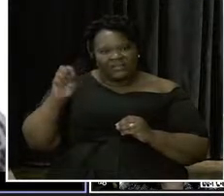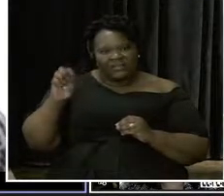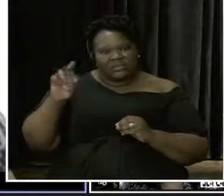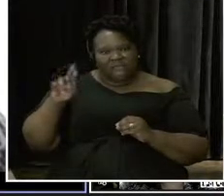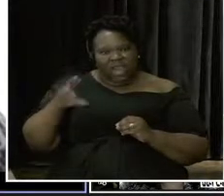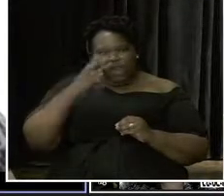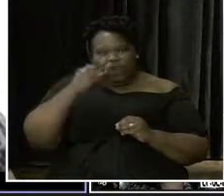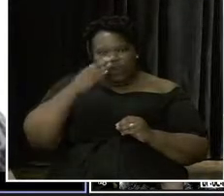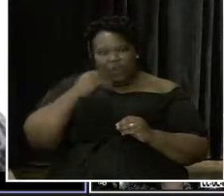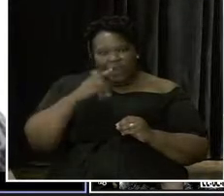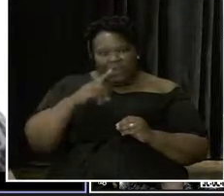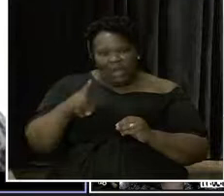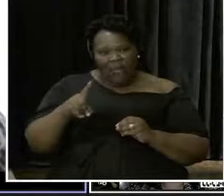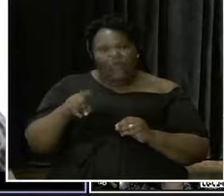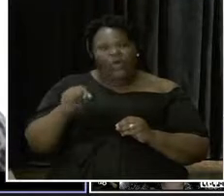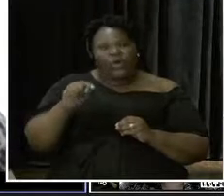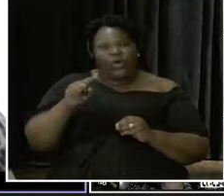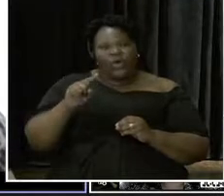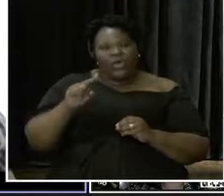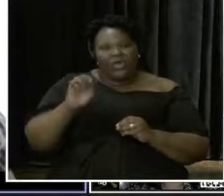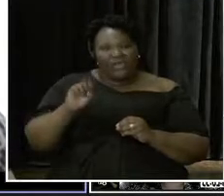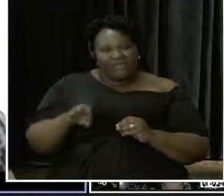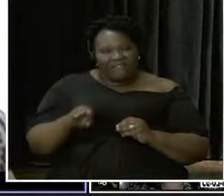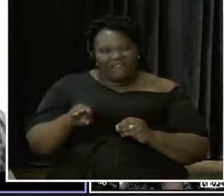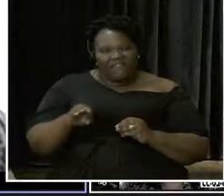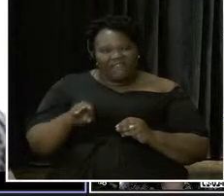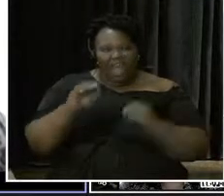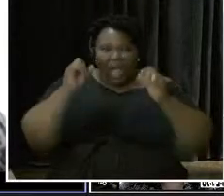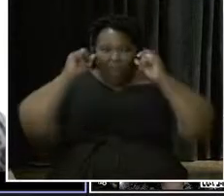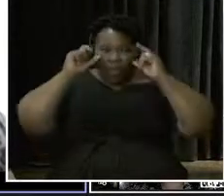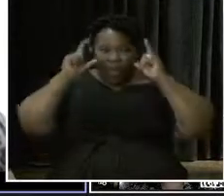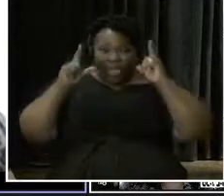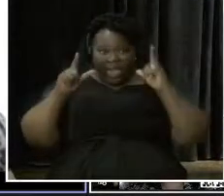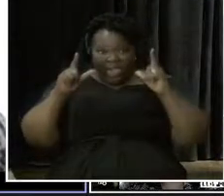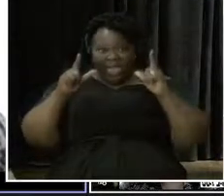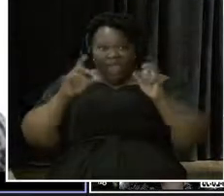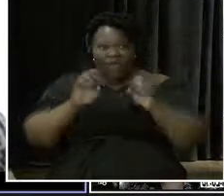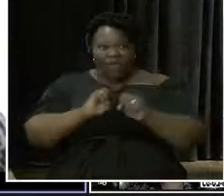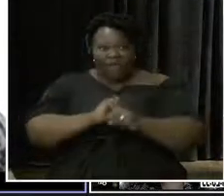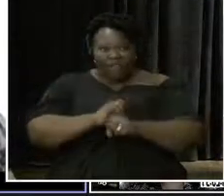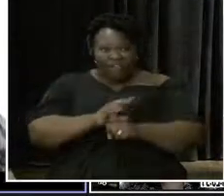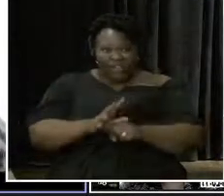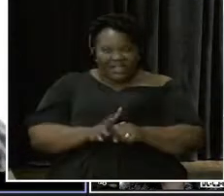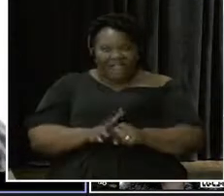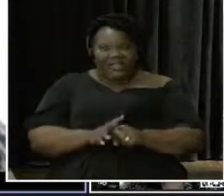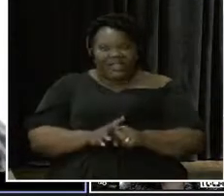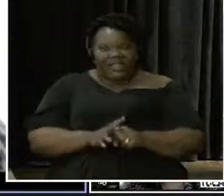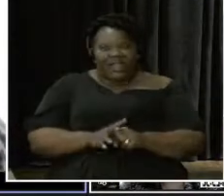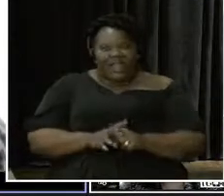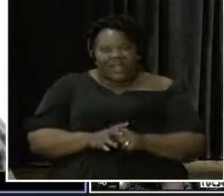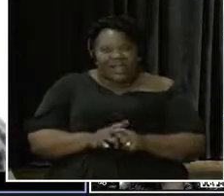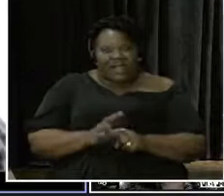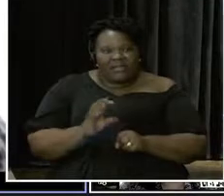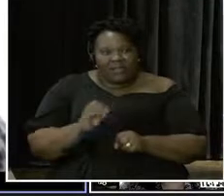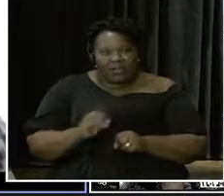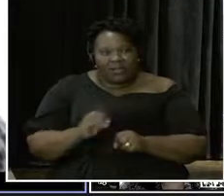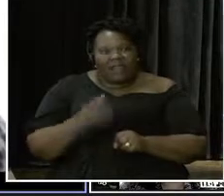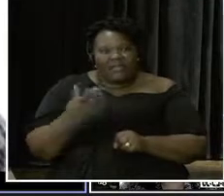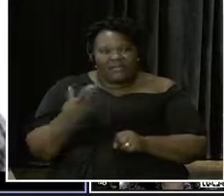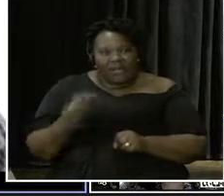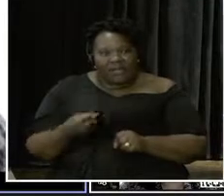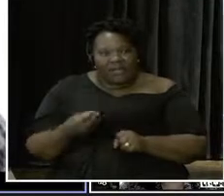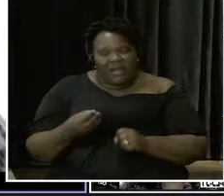to mitigate against when we became aware that COVID was looming and that we would have some financial